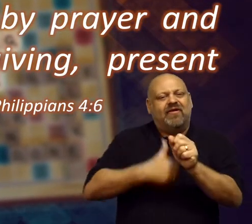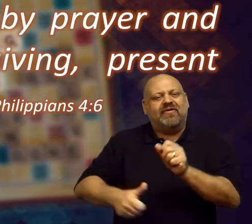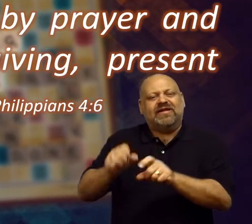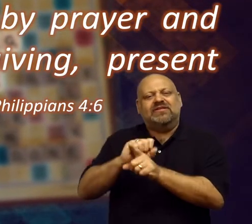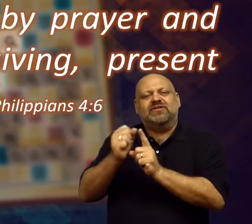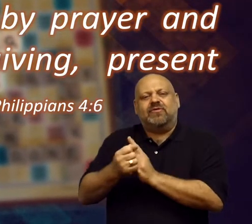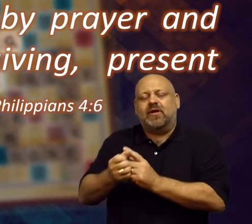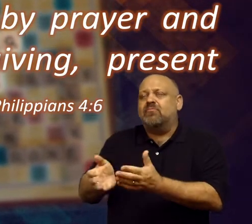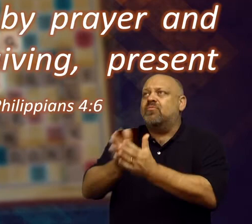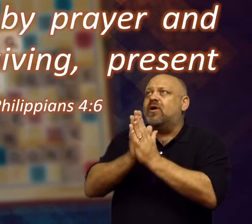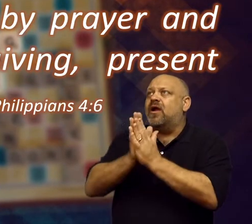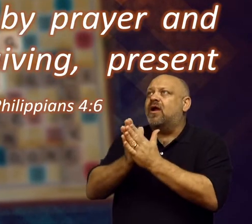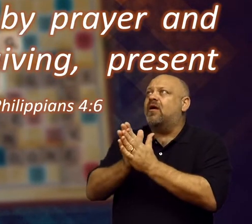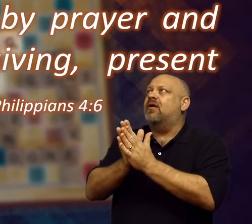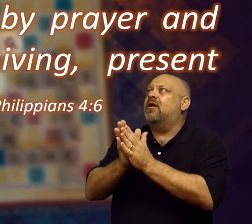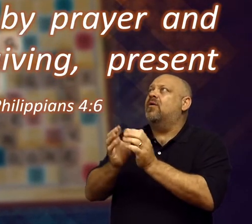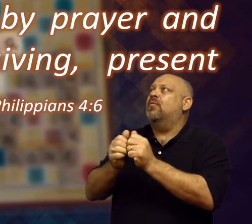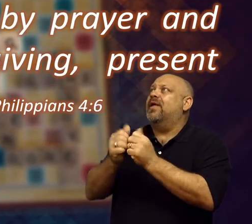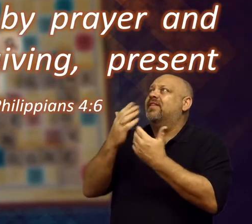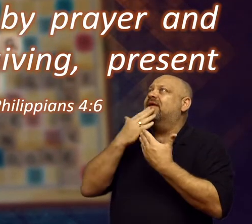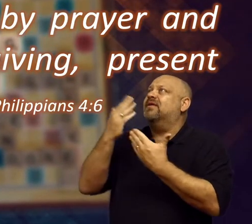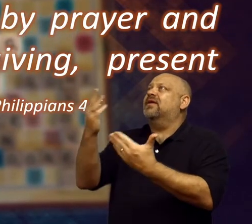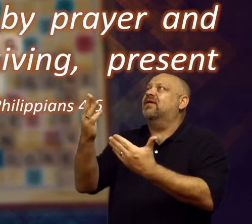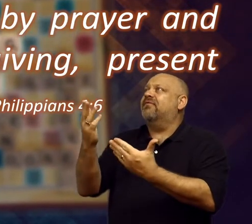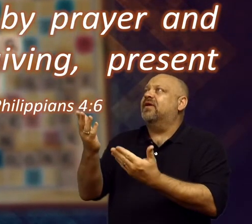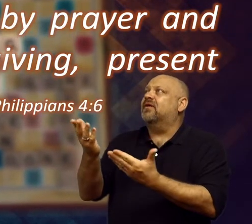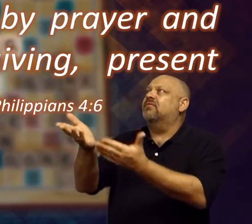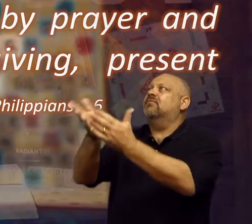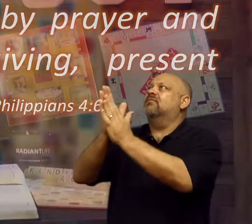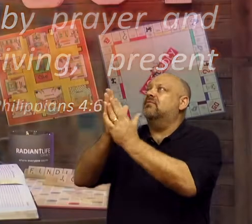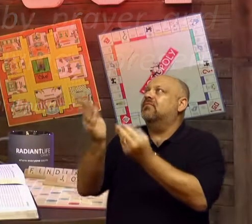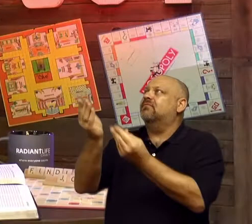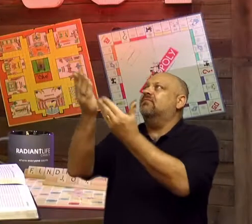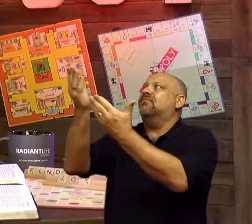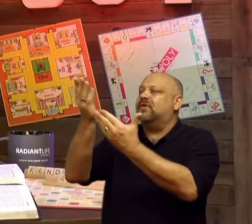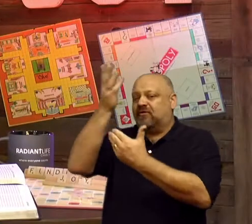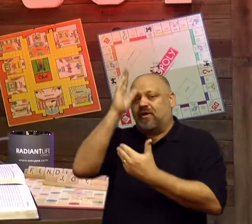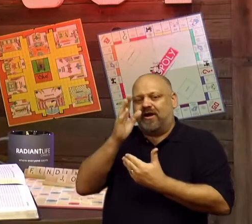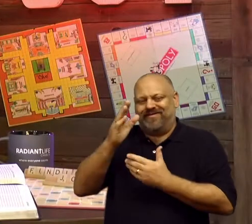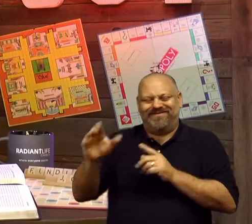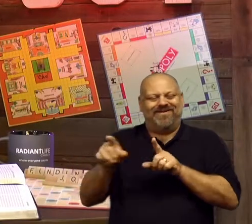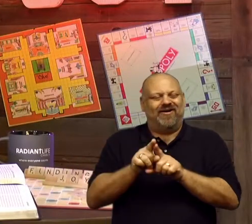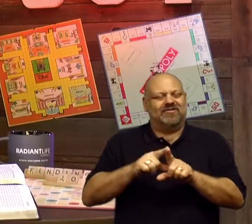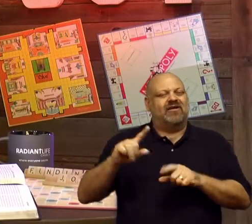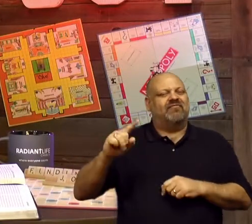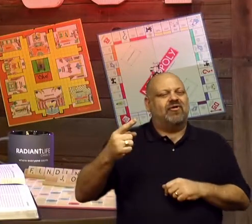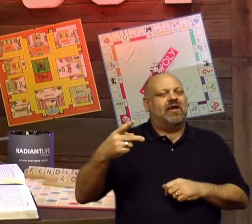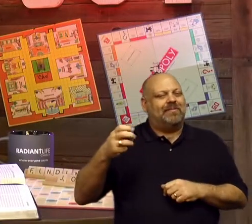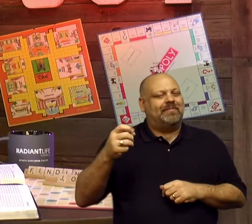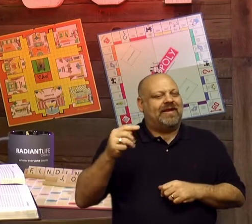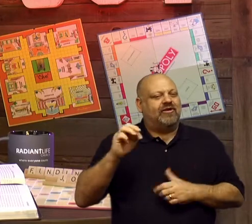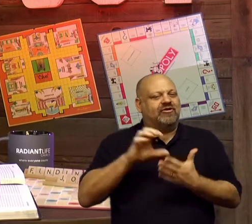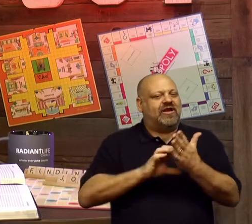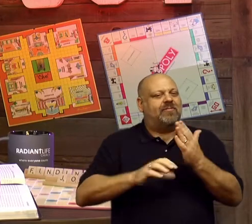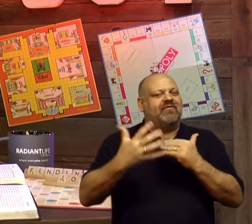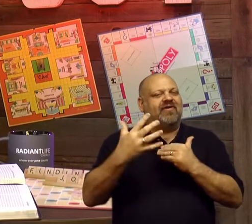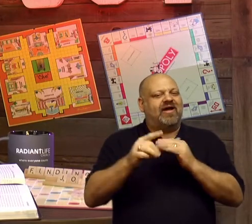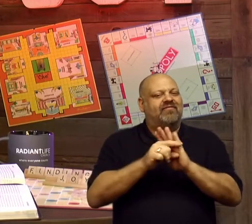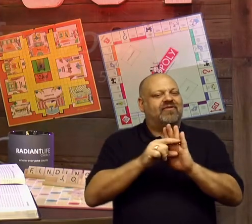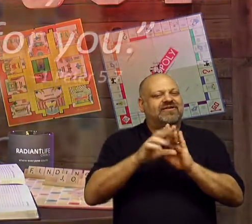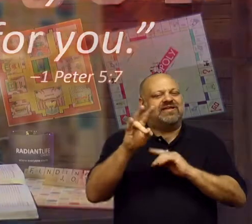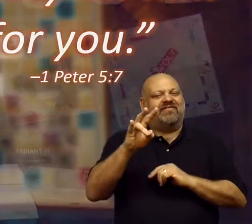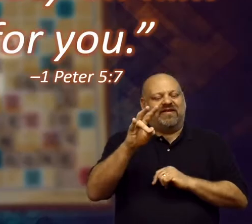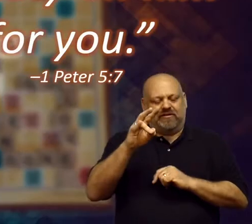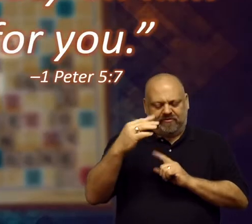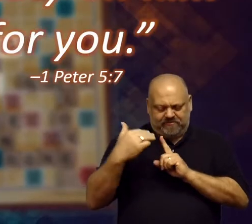petition with thanksgiving, present your request to God." We're also reminded in 1 Peter 5:7 that it